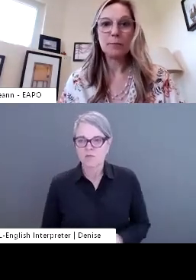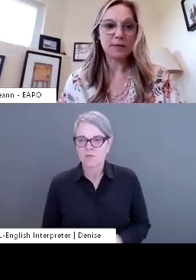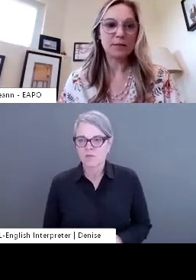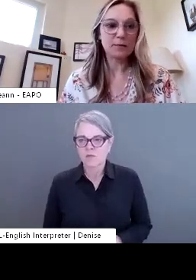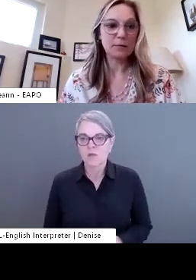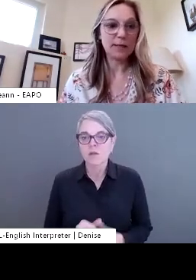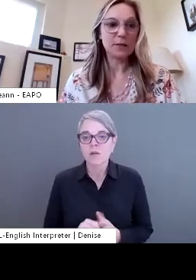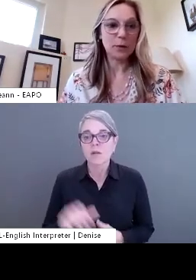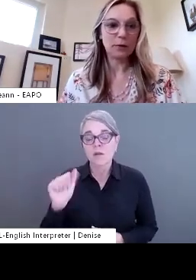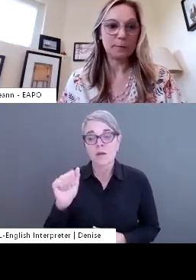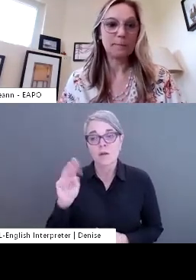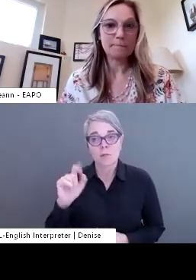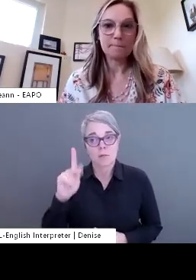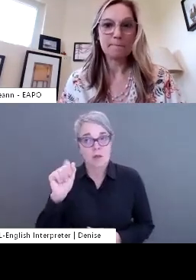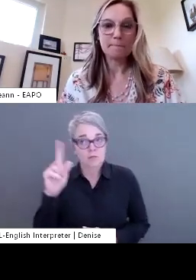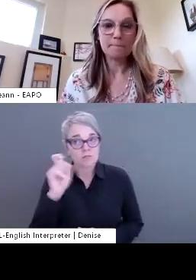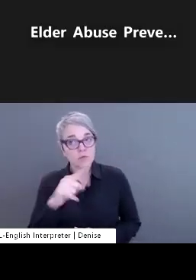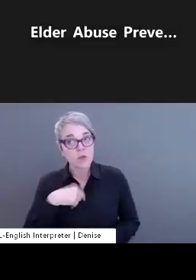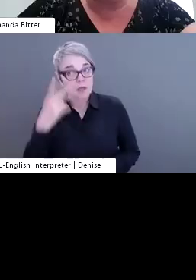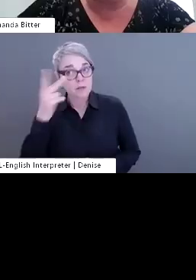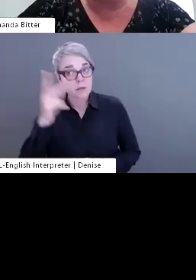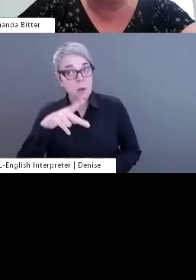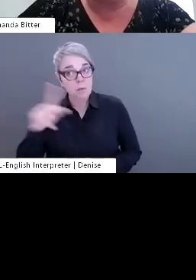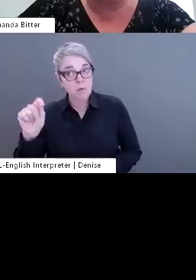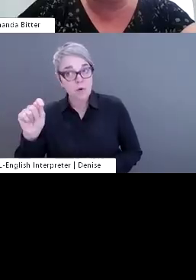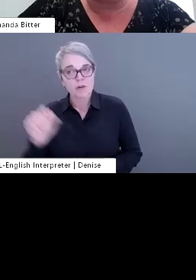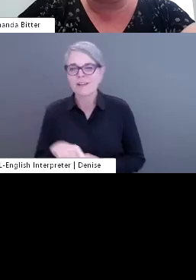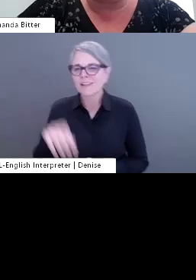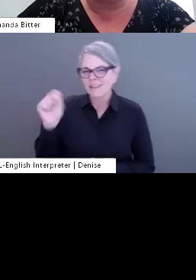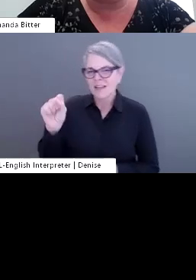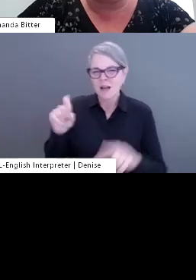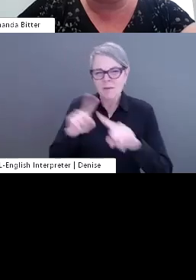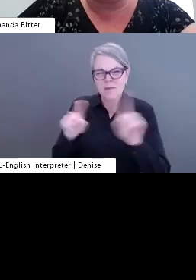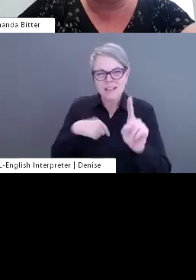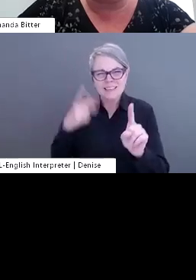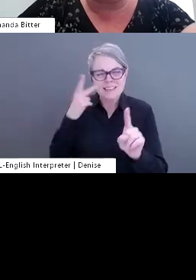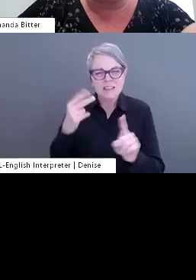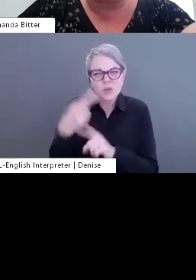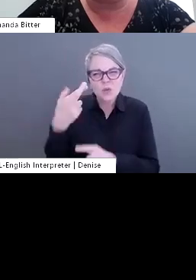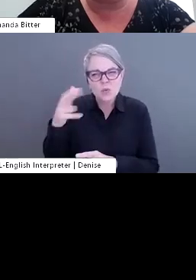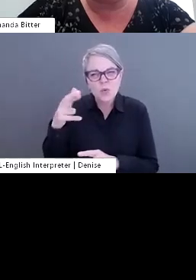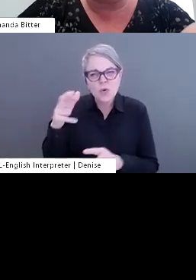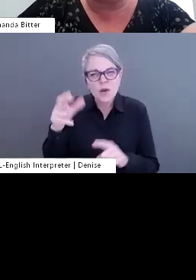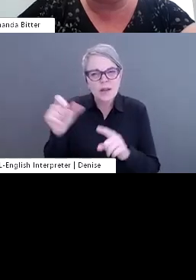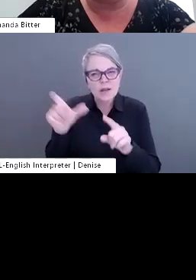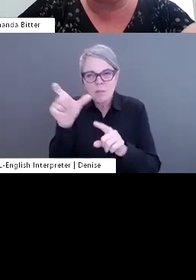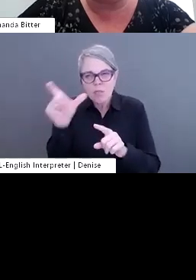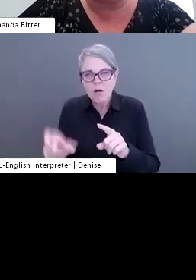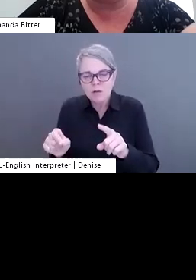though? We are seeing the PowerPoints. They're just a few gray blocks that appeared when you were flipping through a couple